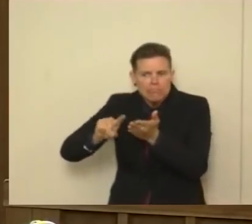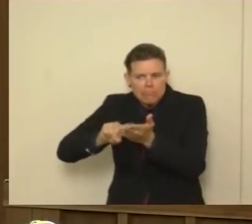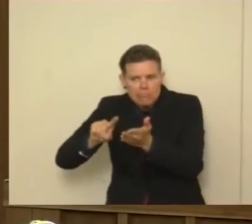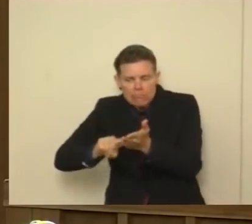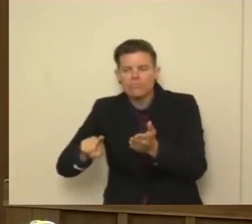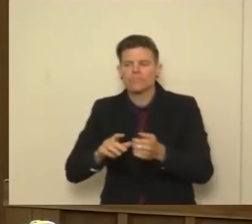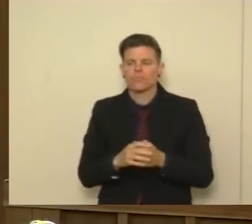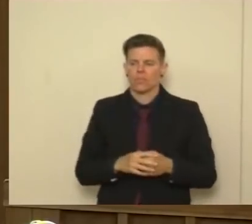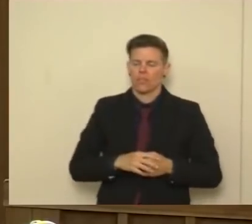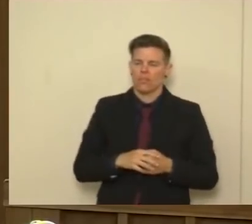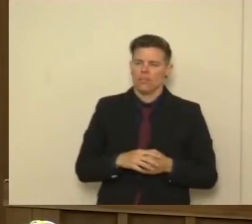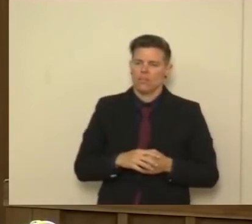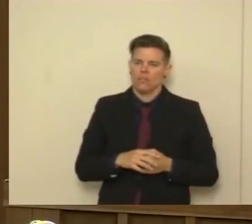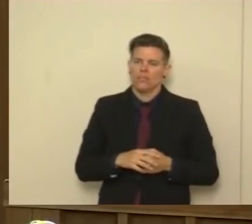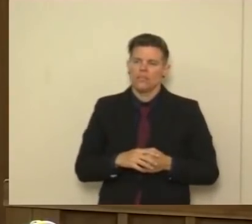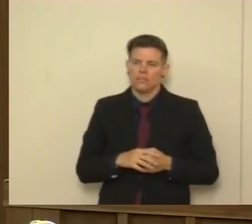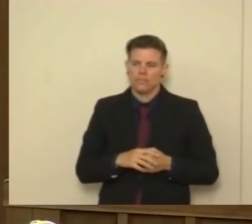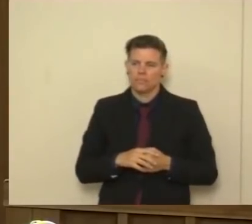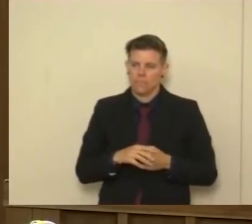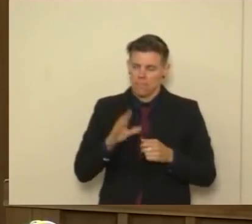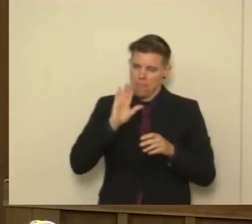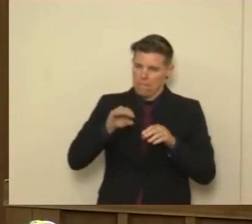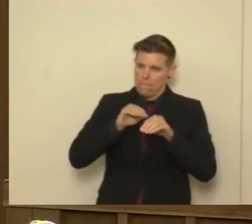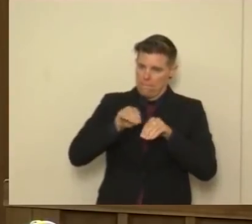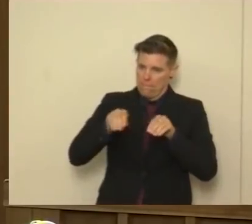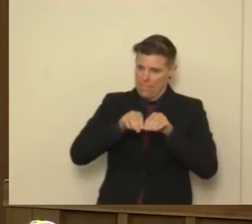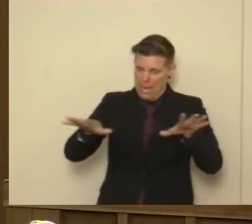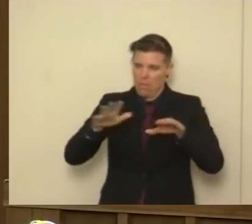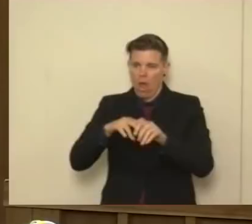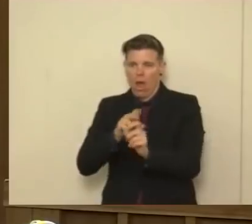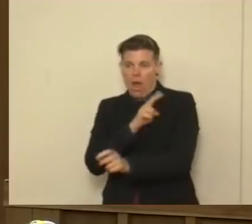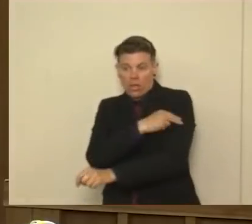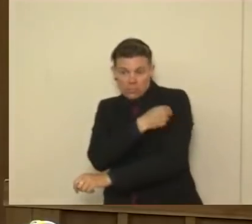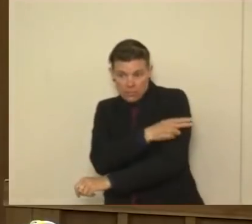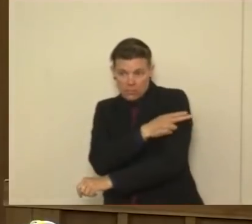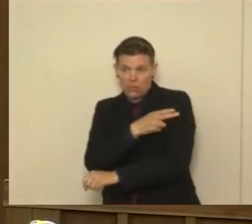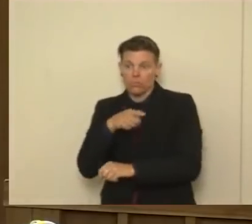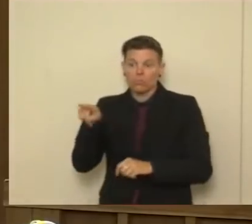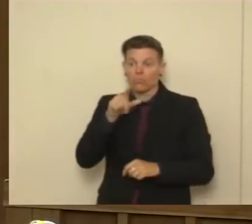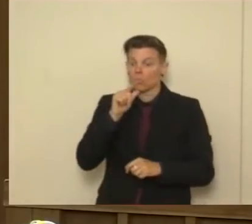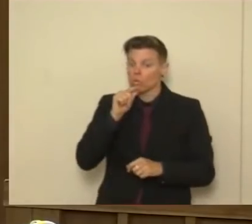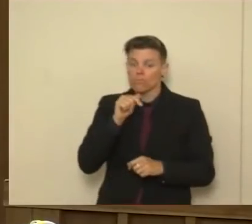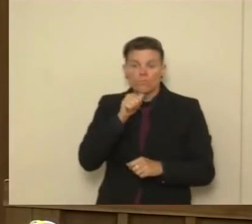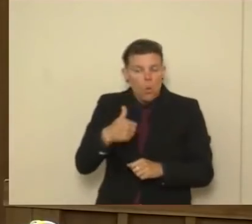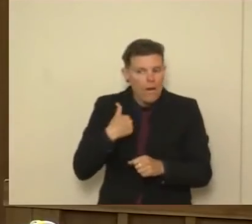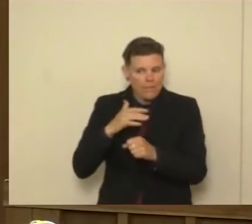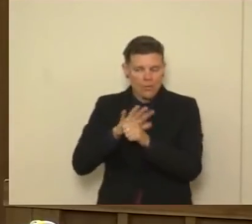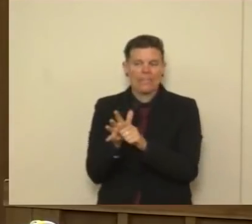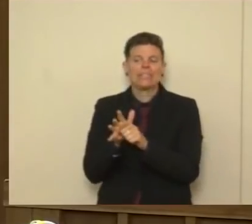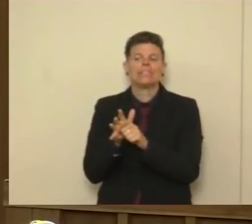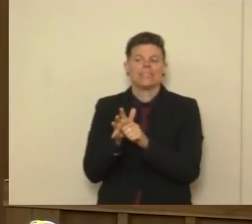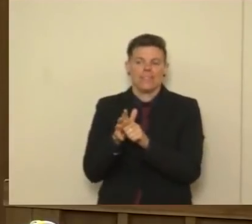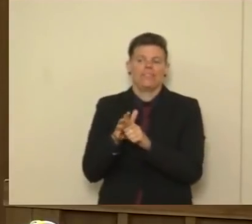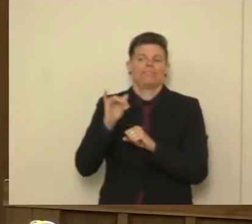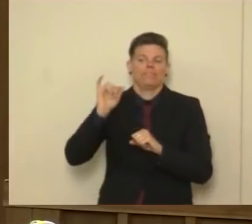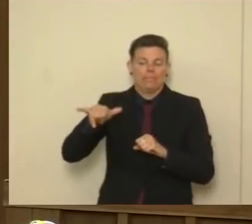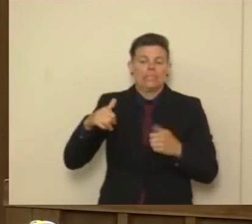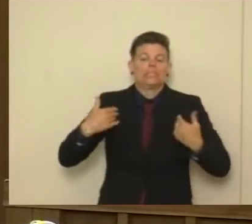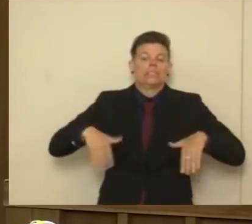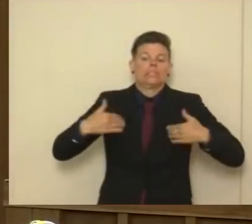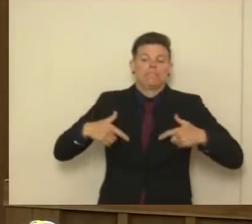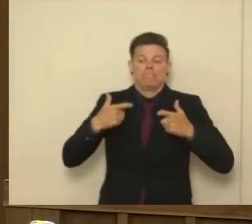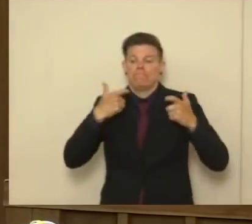on our for people who don't have COVID, and it's been substantial. We've seen a significant increase in